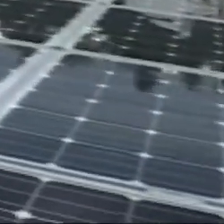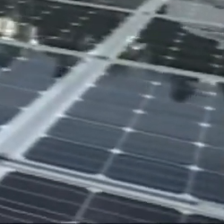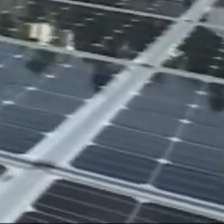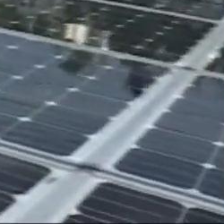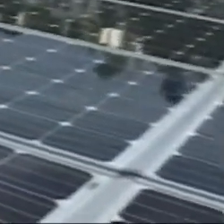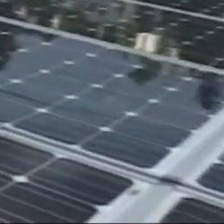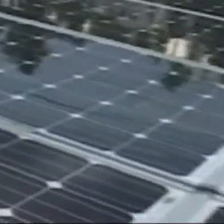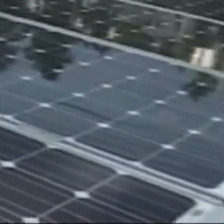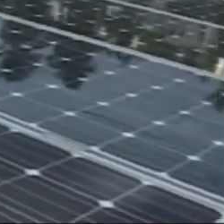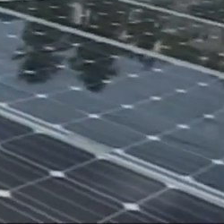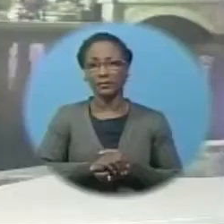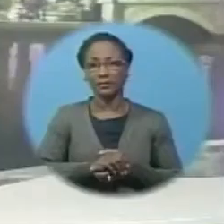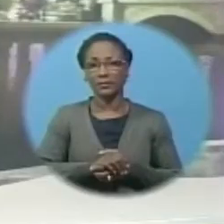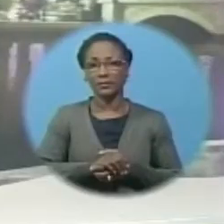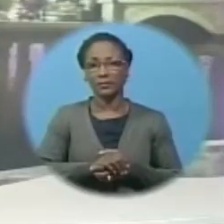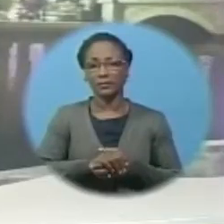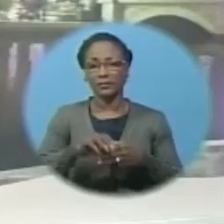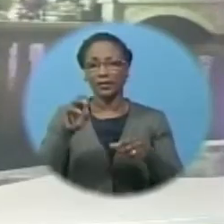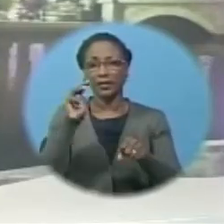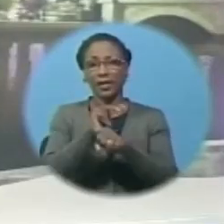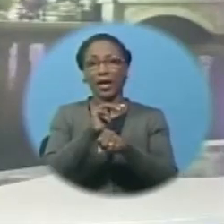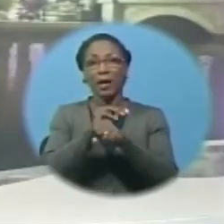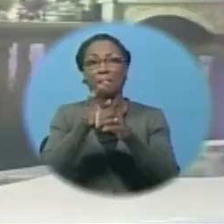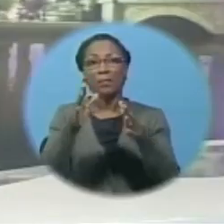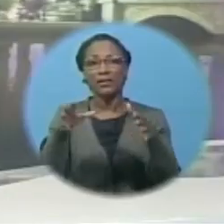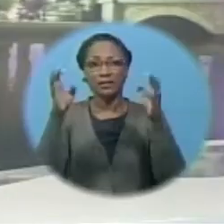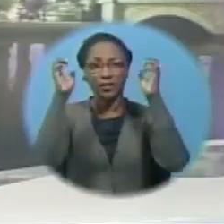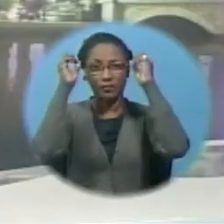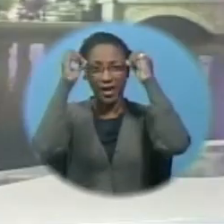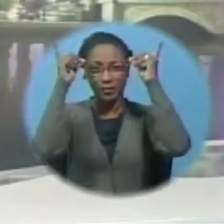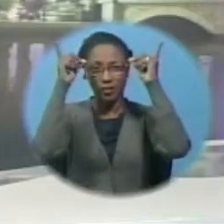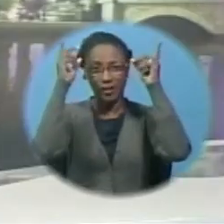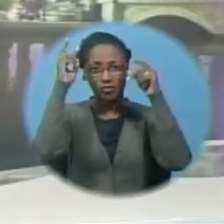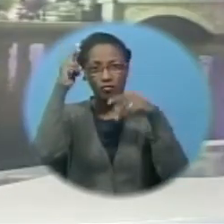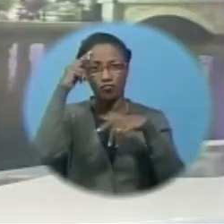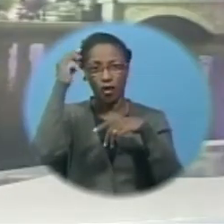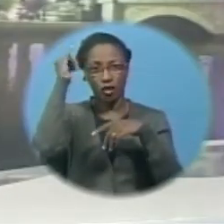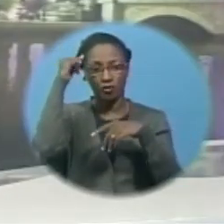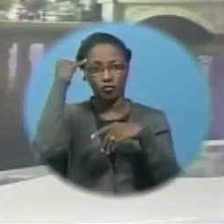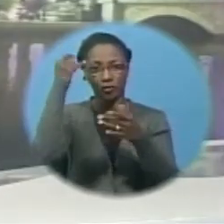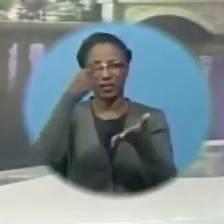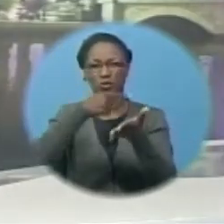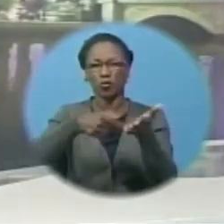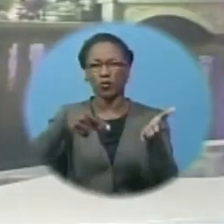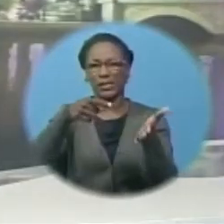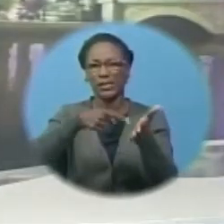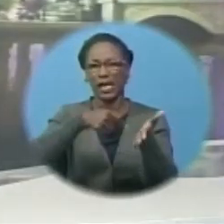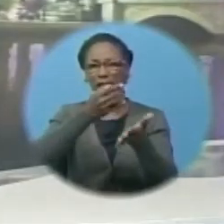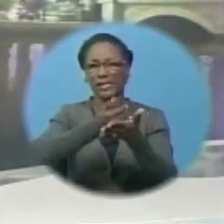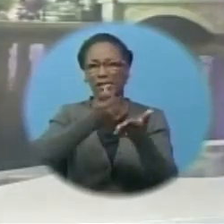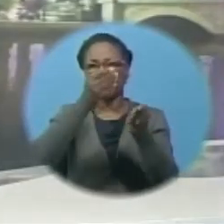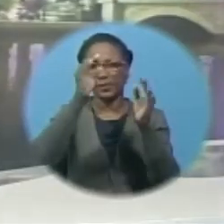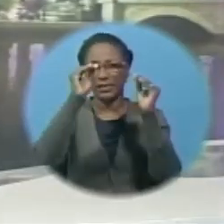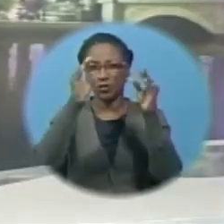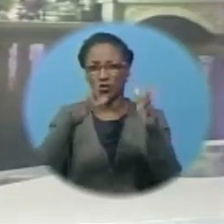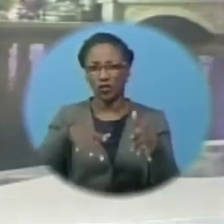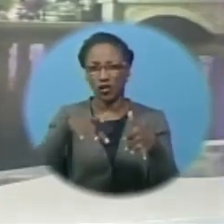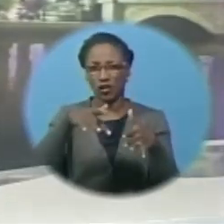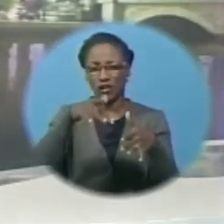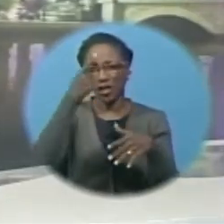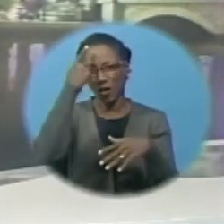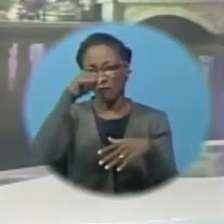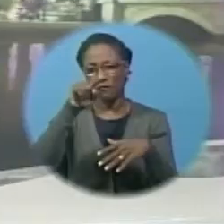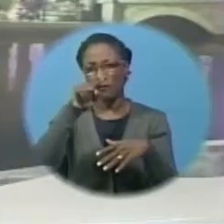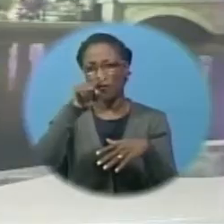Lord, CBC News. Minister of Education Ronald Jones is criticizing some teachers for what he calls